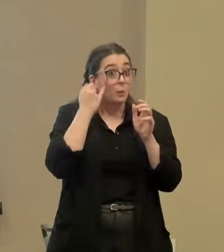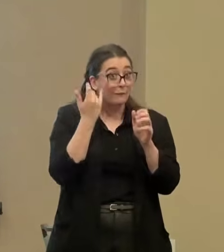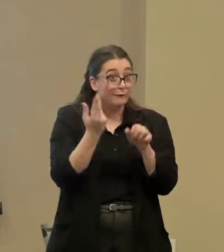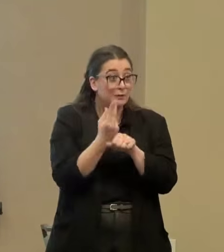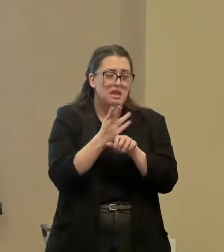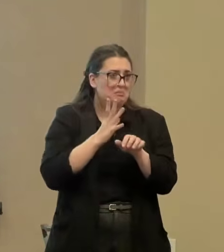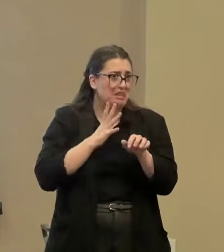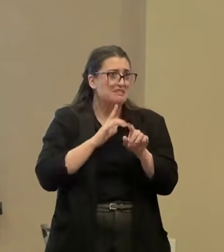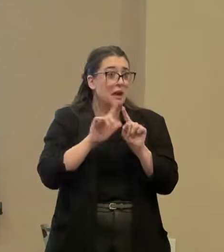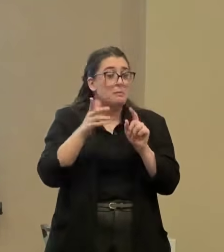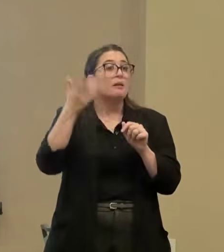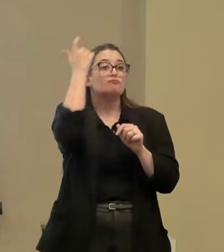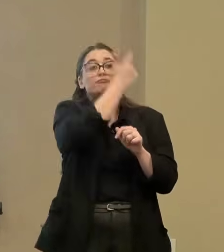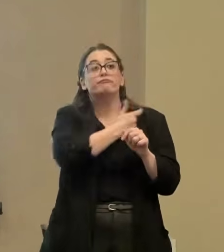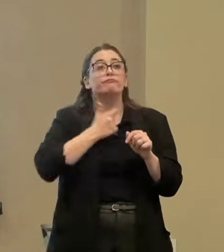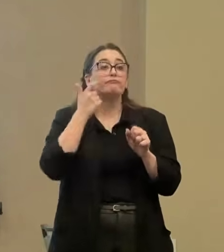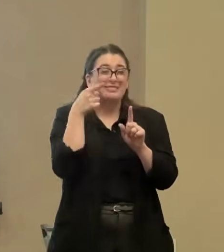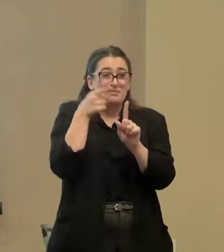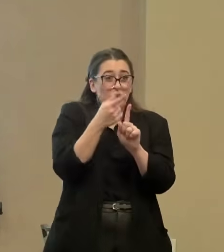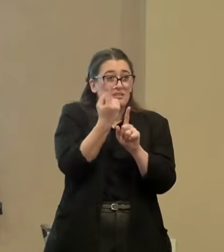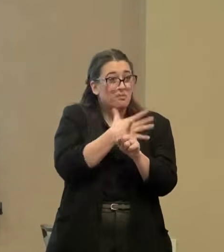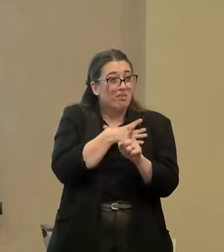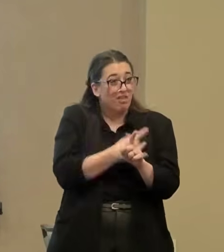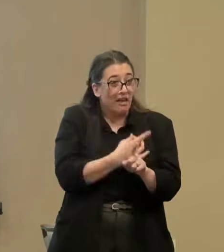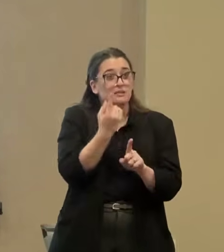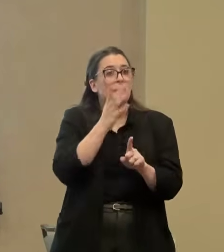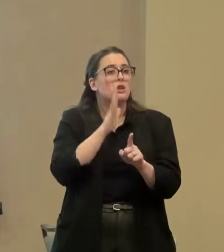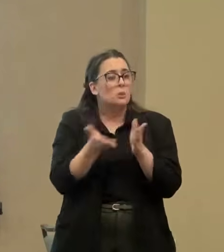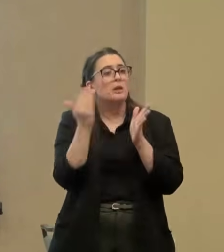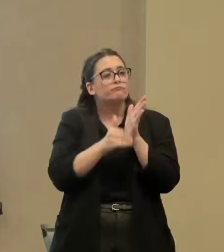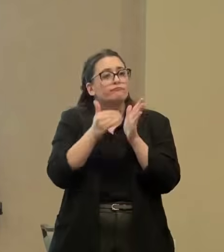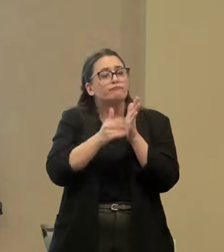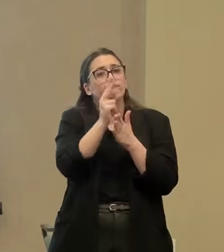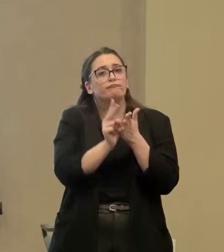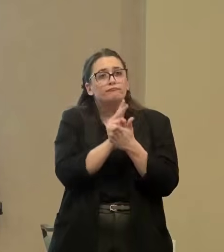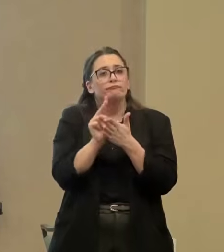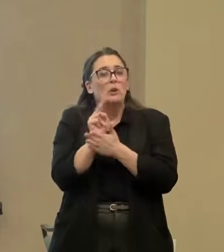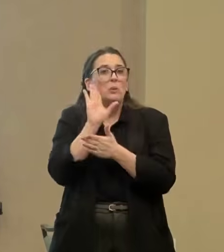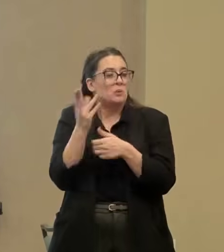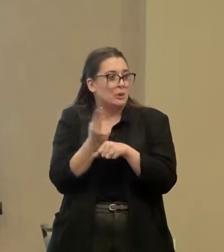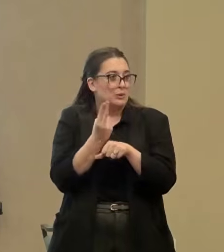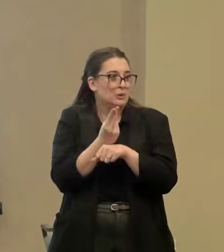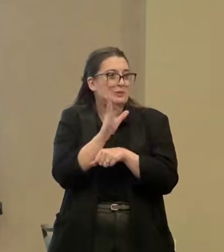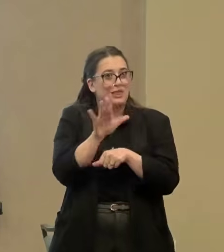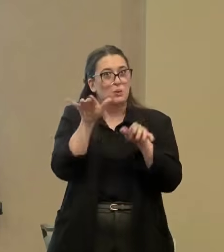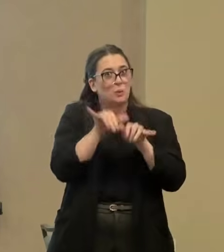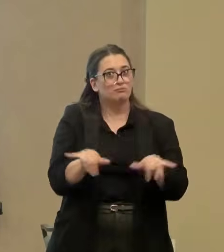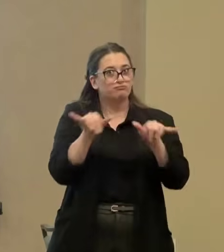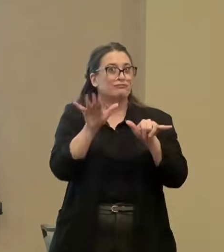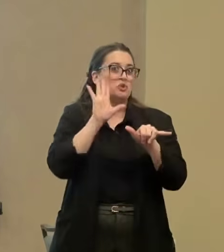me, the most important thing, do something that you like, do something that you're going to be able to reapply every 2 hours and that you're going to be able to build into your routine.